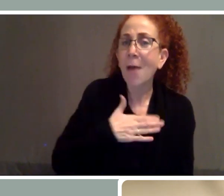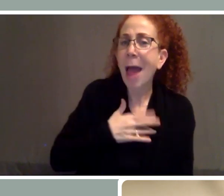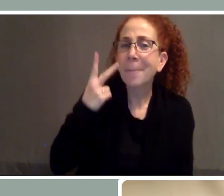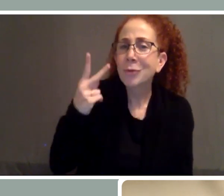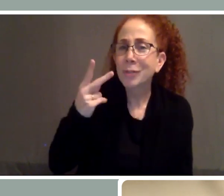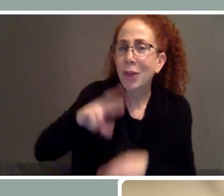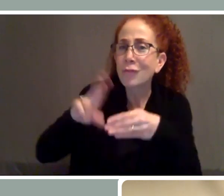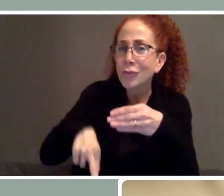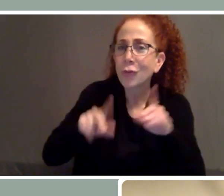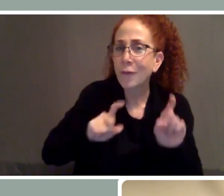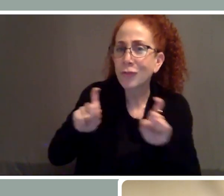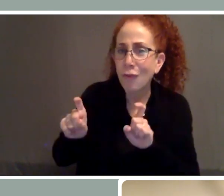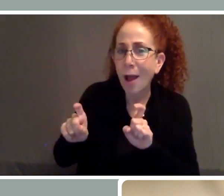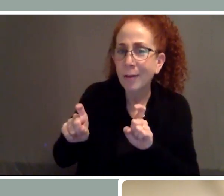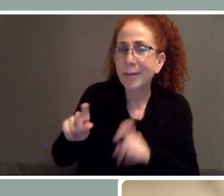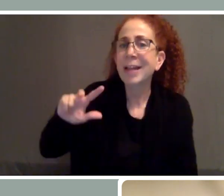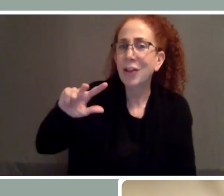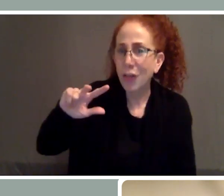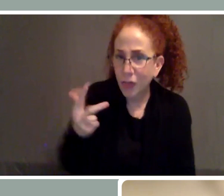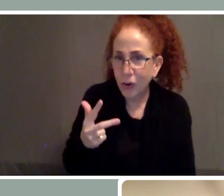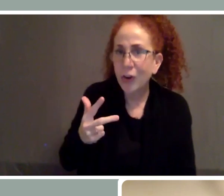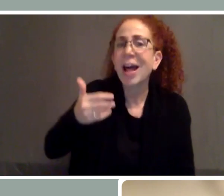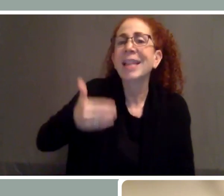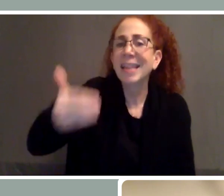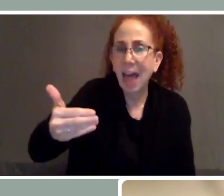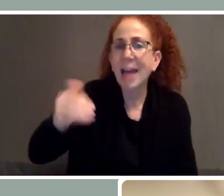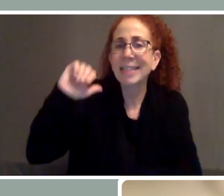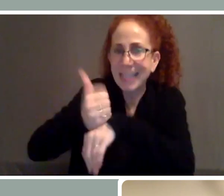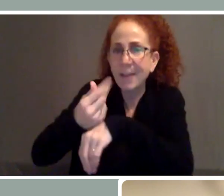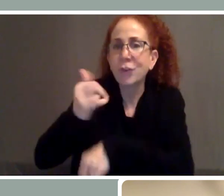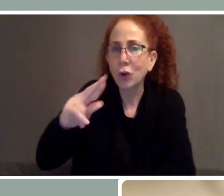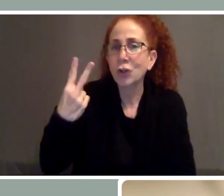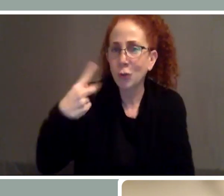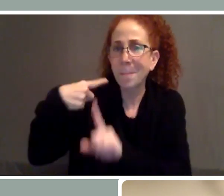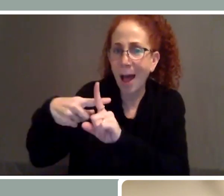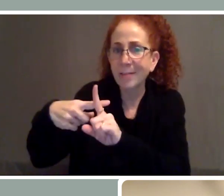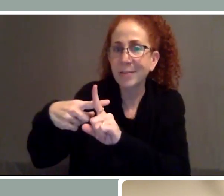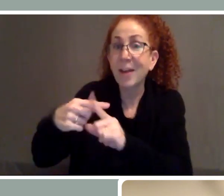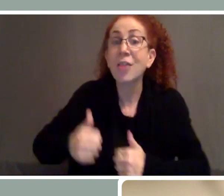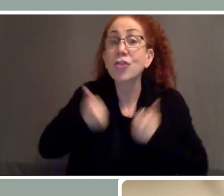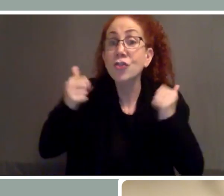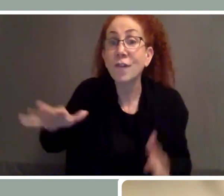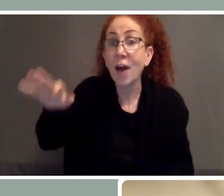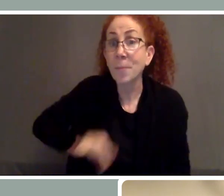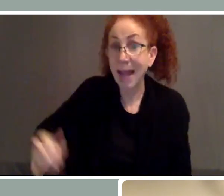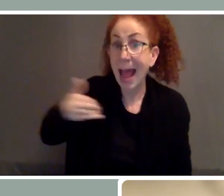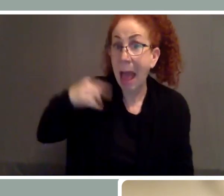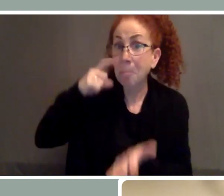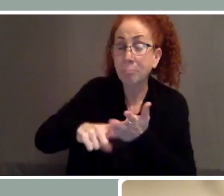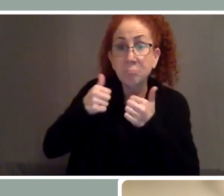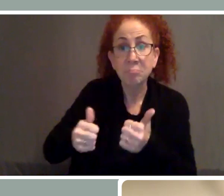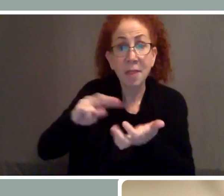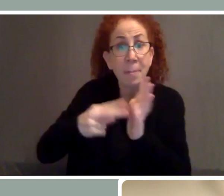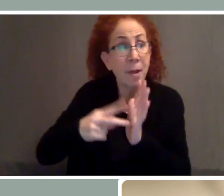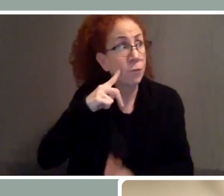results of the trial in third line setting for Enhertu for HER2 positive. There was a survival benefit seen. So that meant for everyone